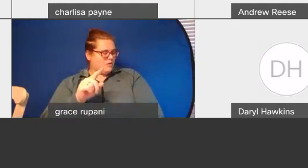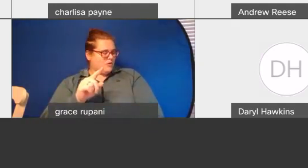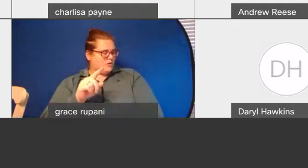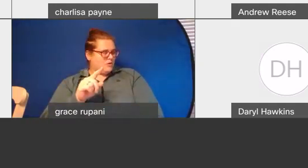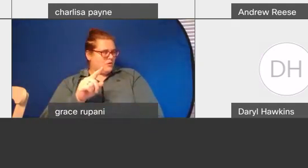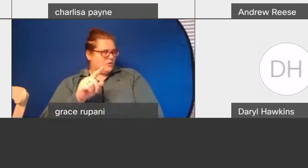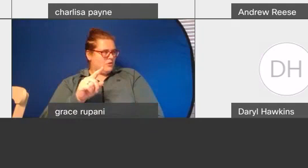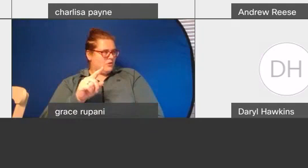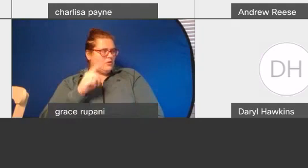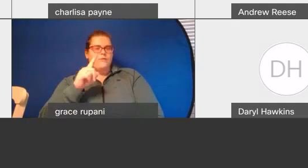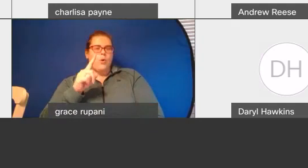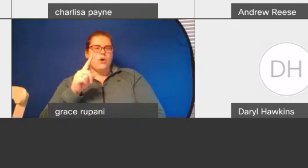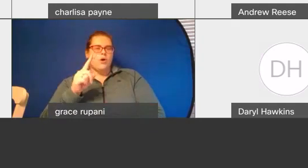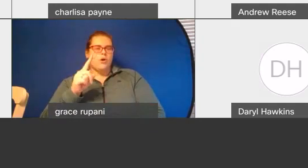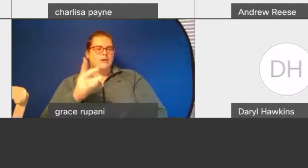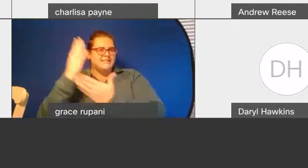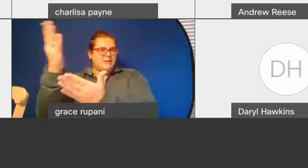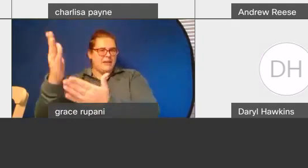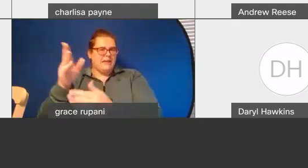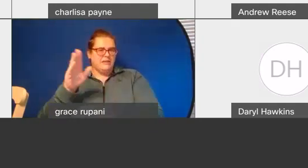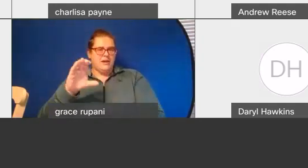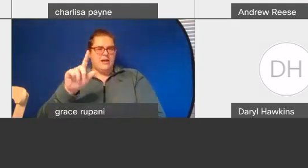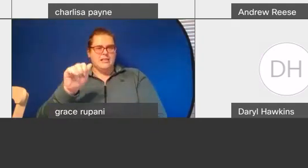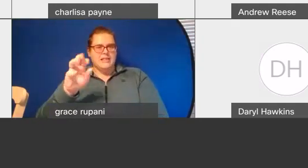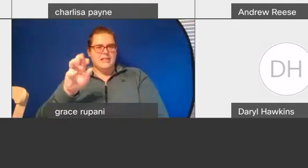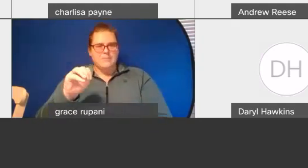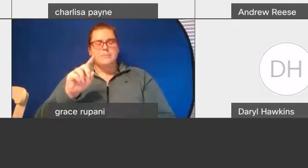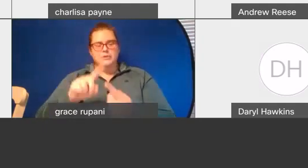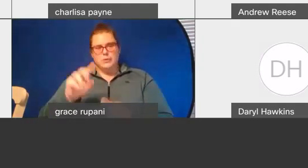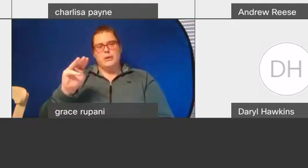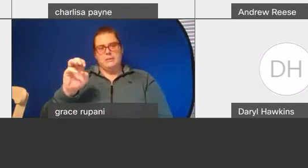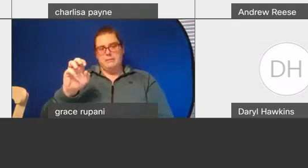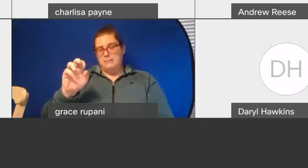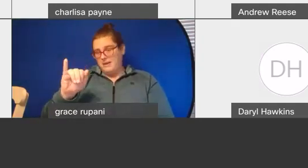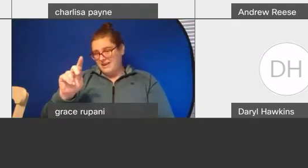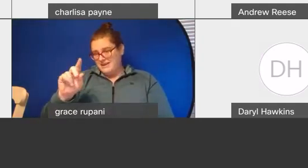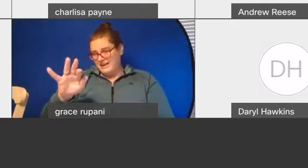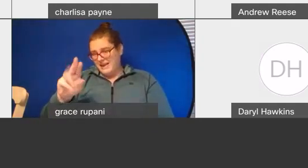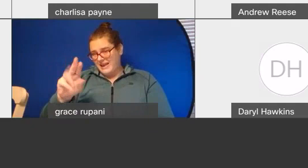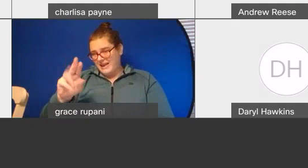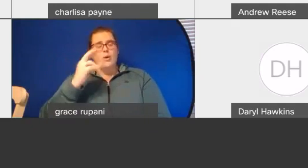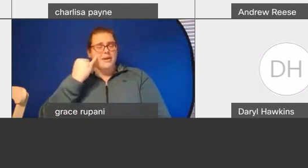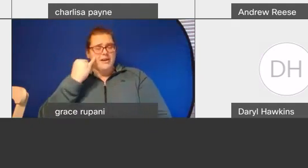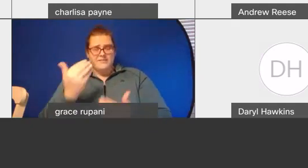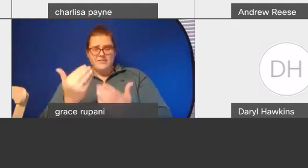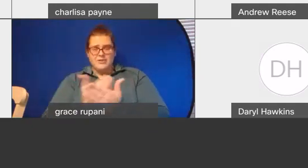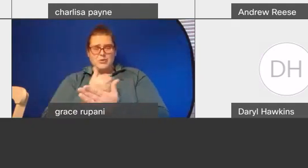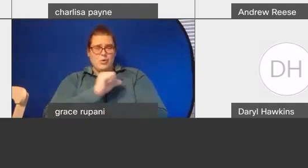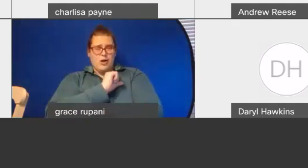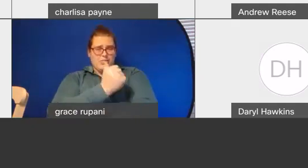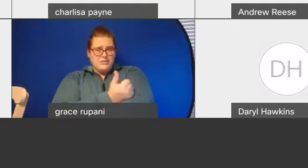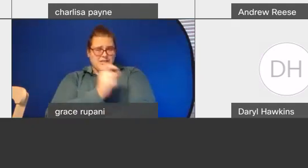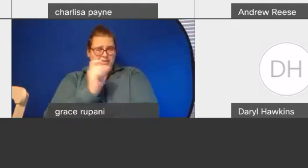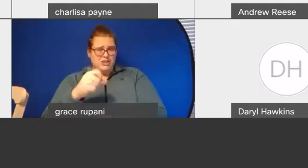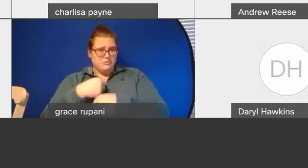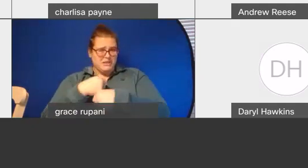to submit claims to Medicaid, or if a new authorization needed to be issued based on the Appendix